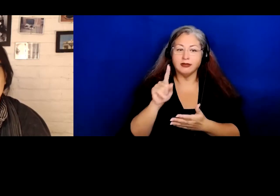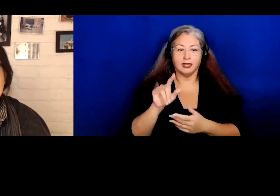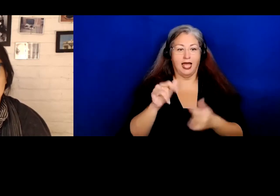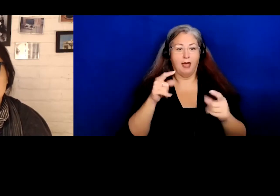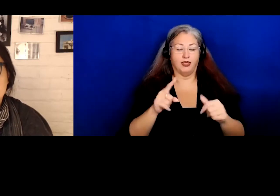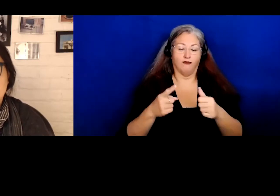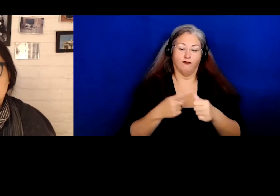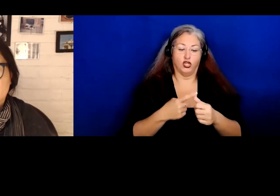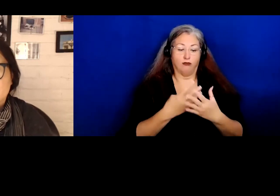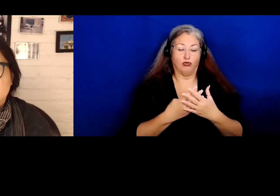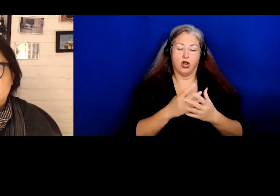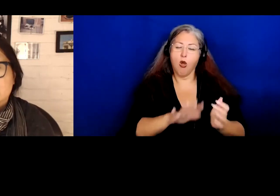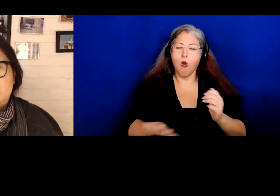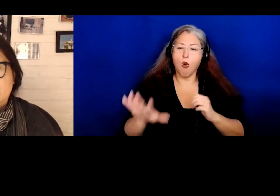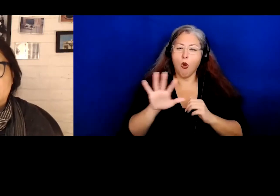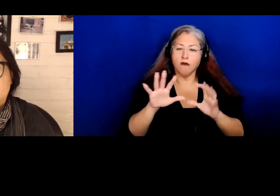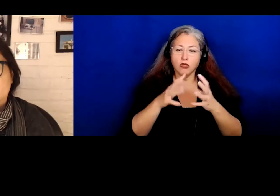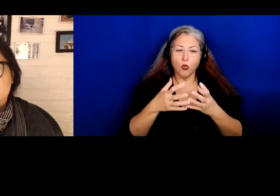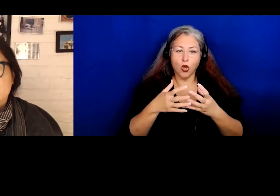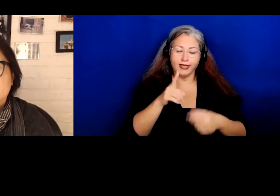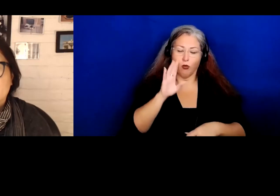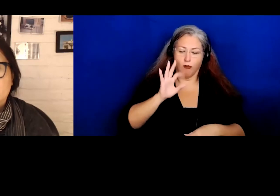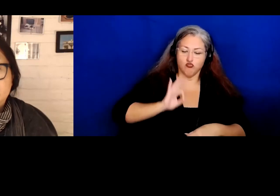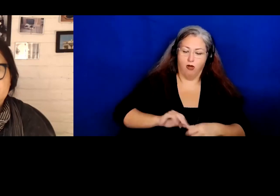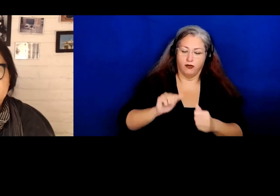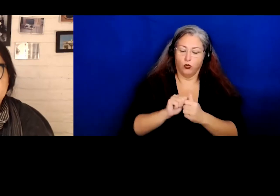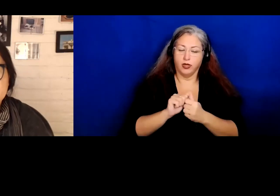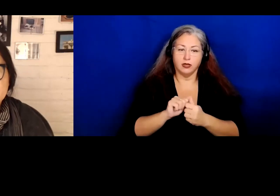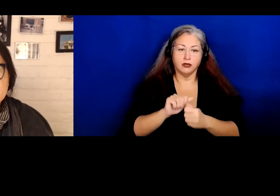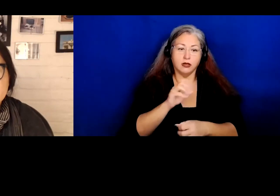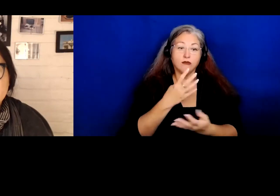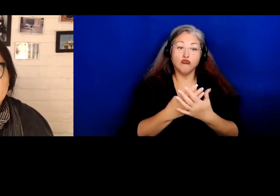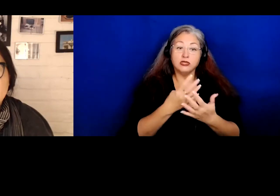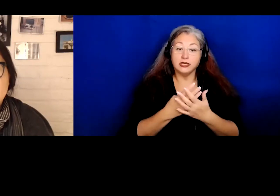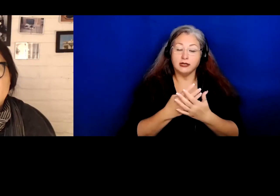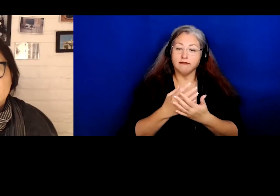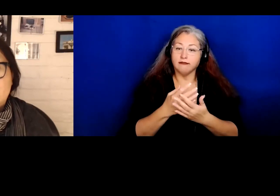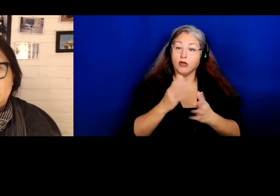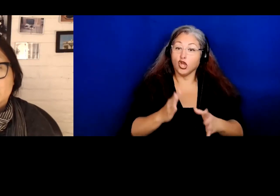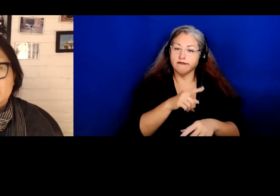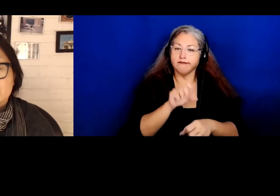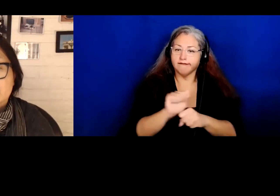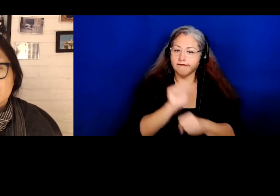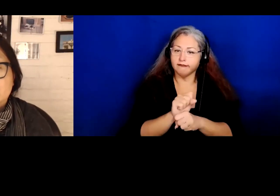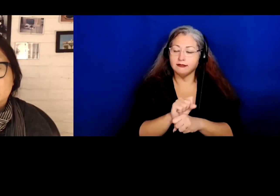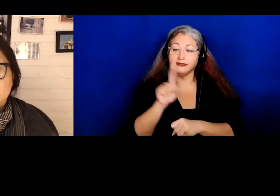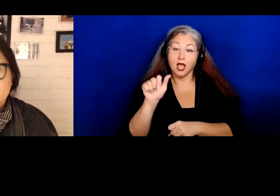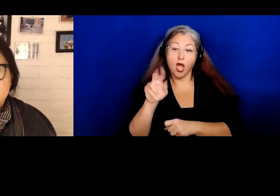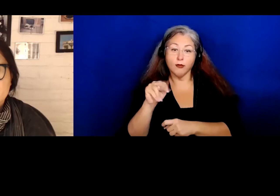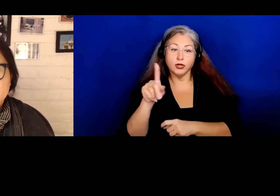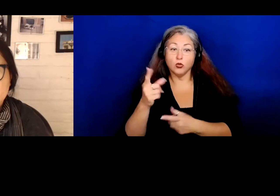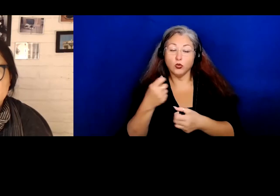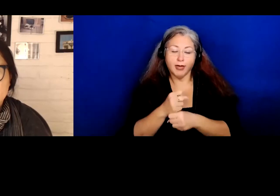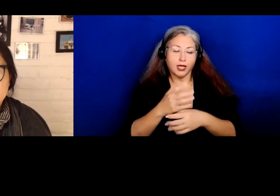penal institution in the world to profit from prison labor. The men at Auburn Prison made